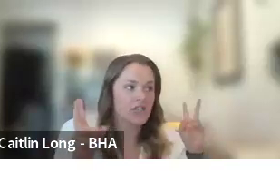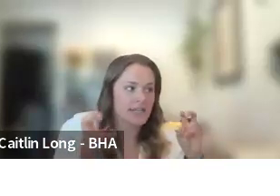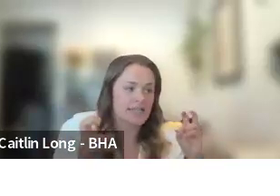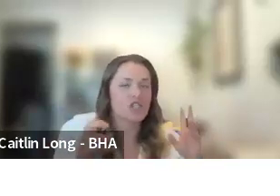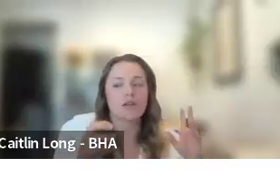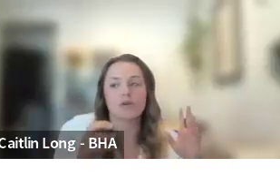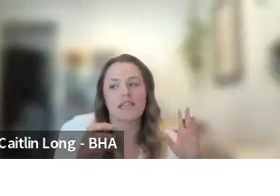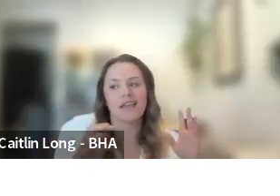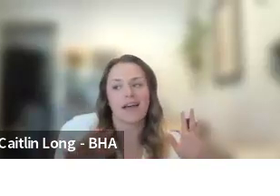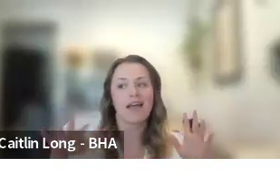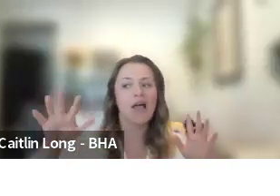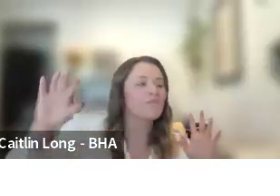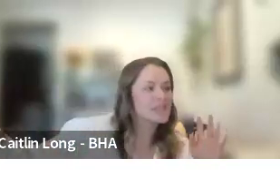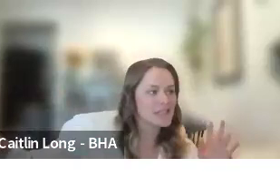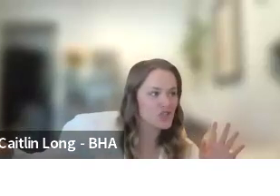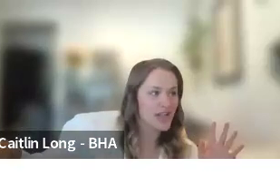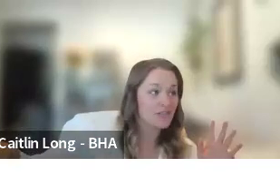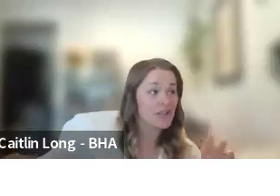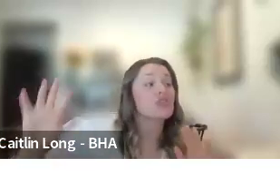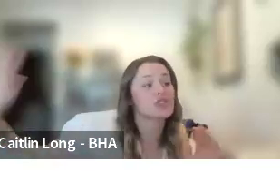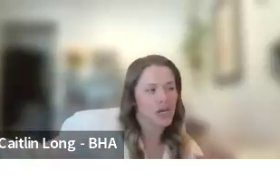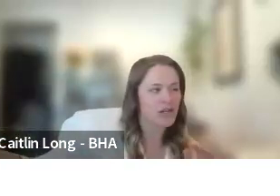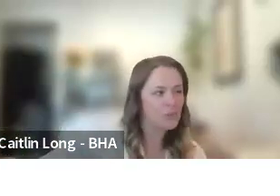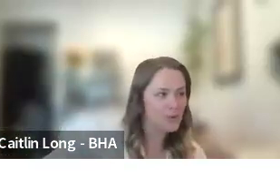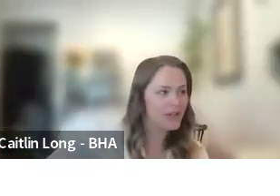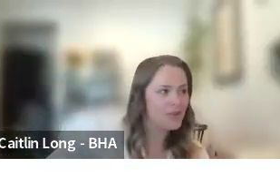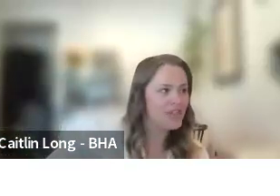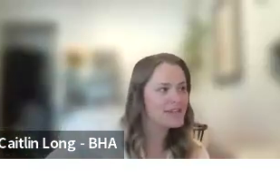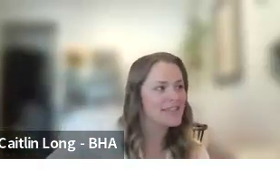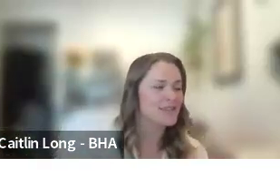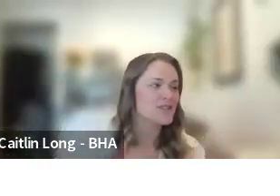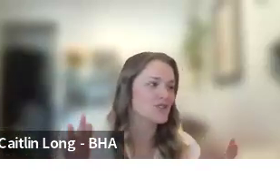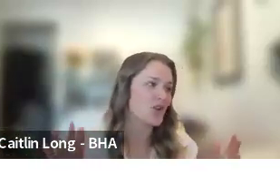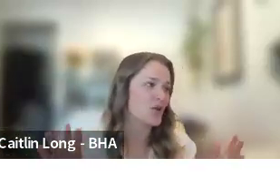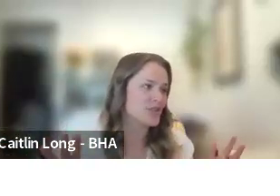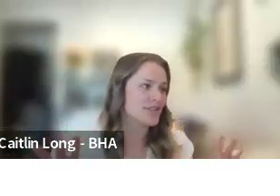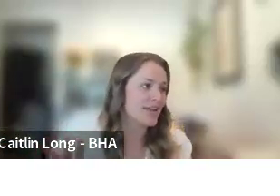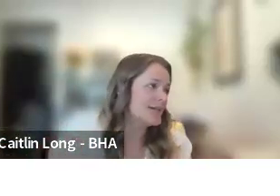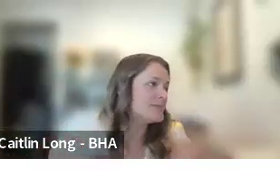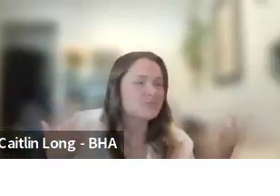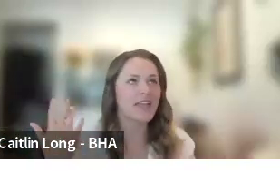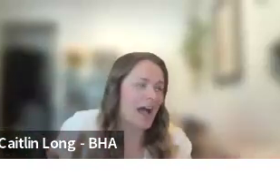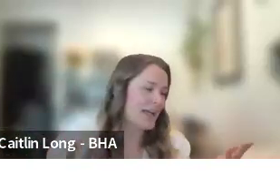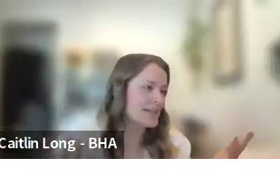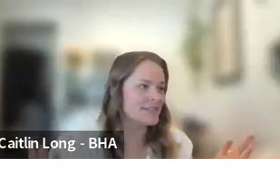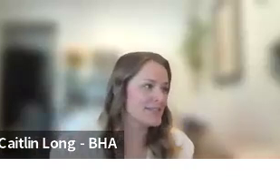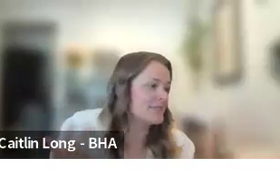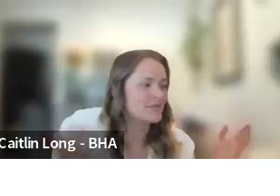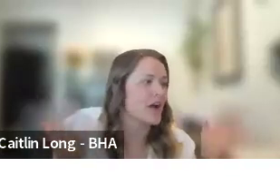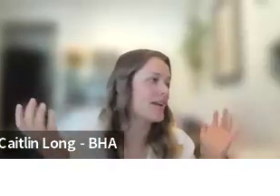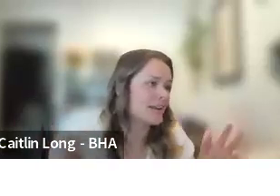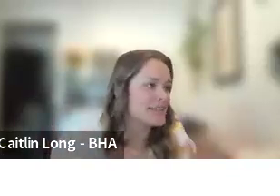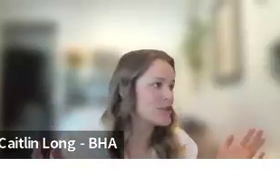saying standardization, we're saying that this is just kind of like the starting point with this, and this is, just like the I's